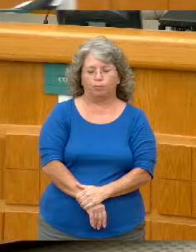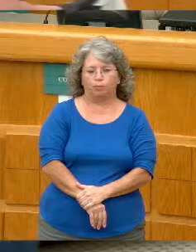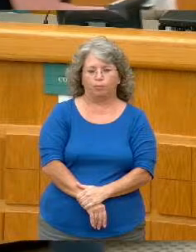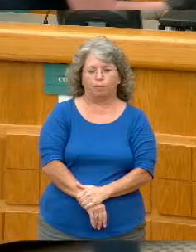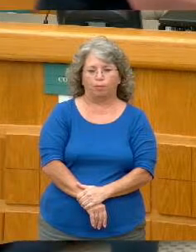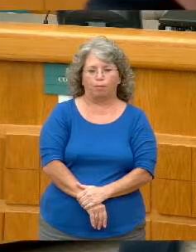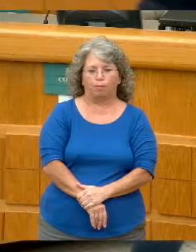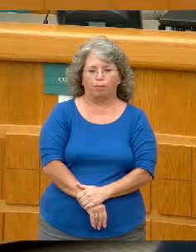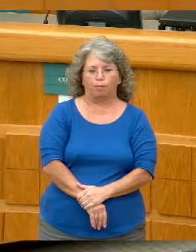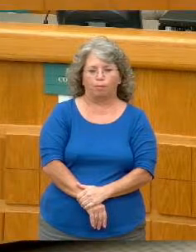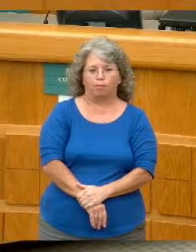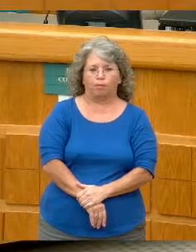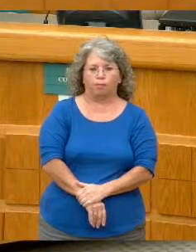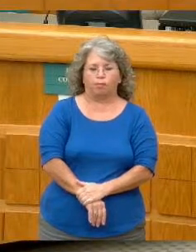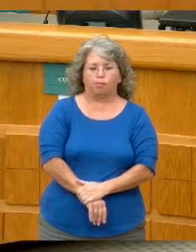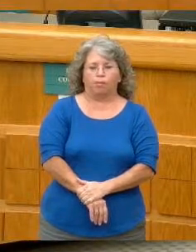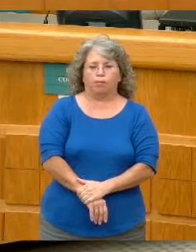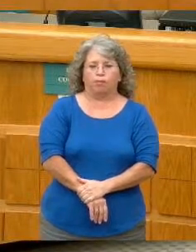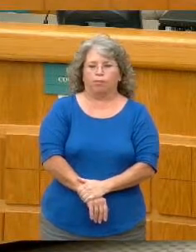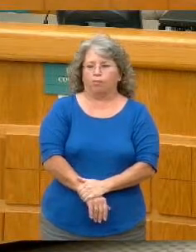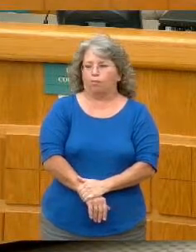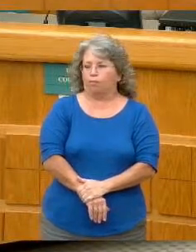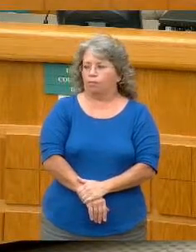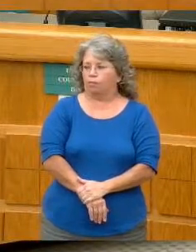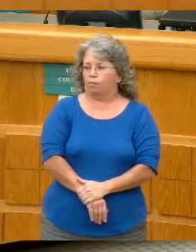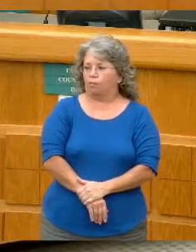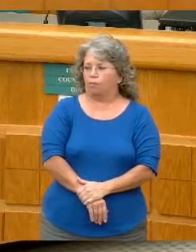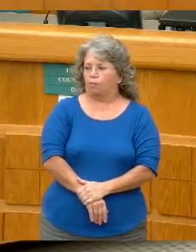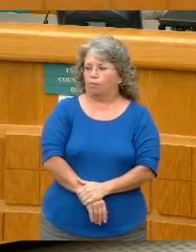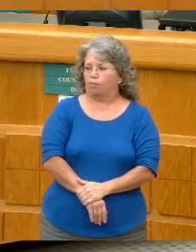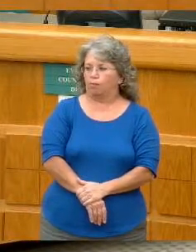ciudad no va a estar aquí el día de hoy.